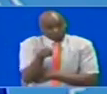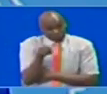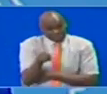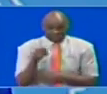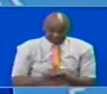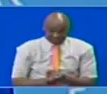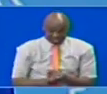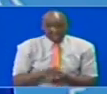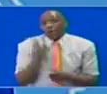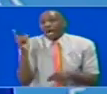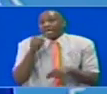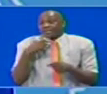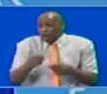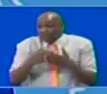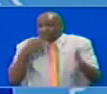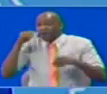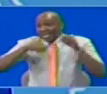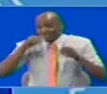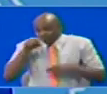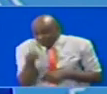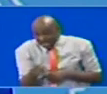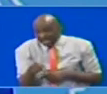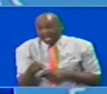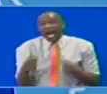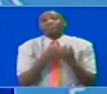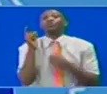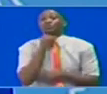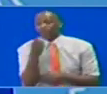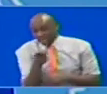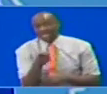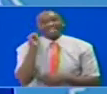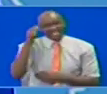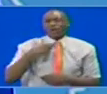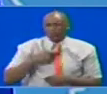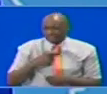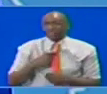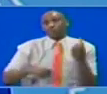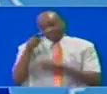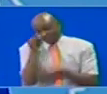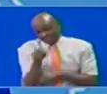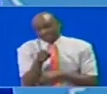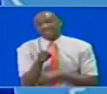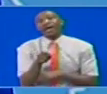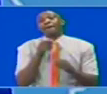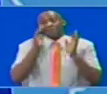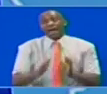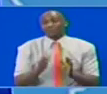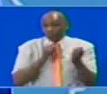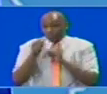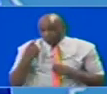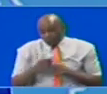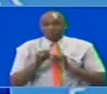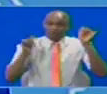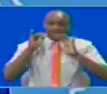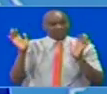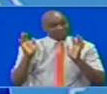today, just one day before the elections. Kenya, which is seeking to win the seat through Foreign Affairs Secretary Amina Mohamed, was also